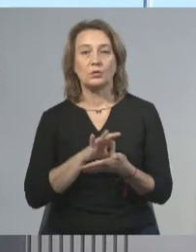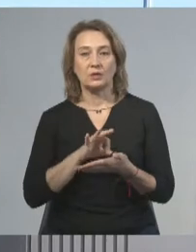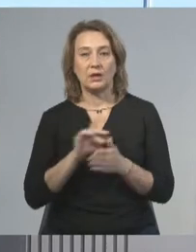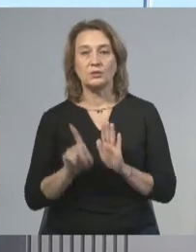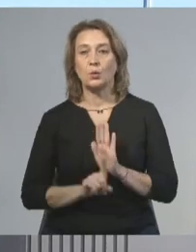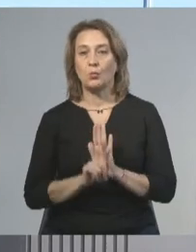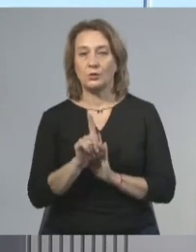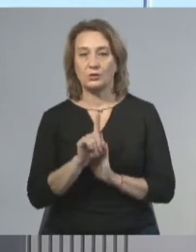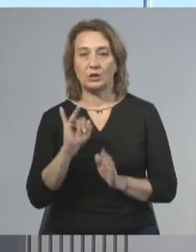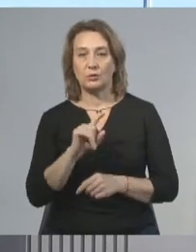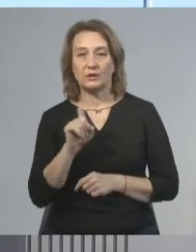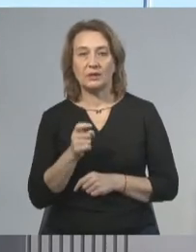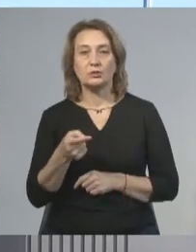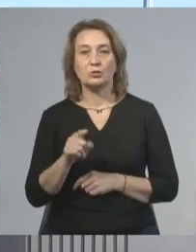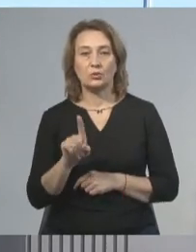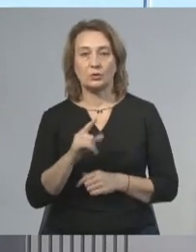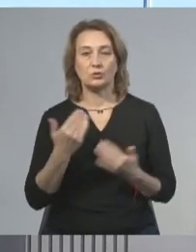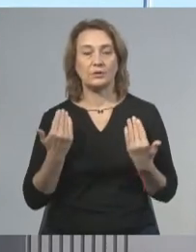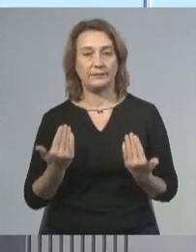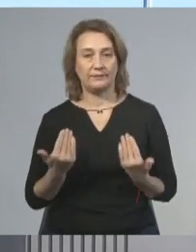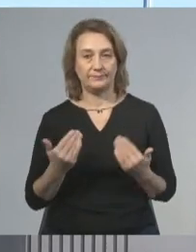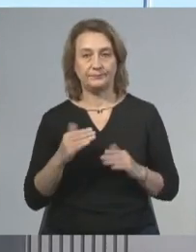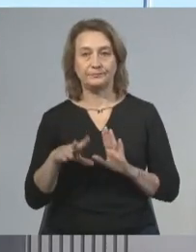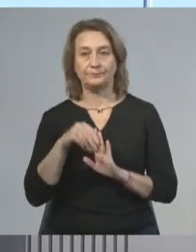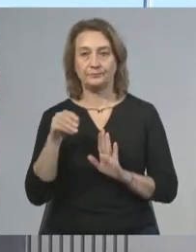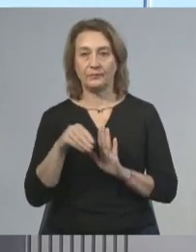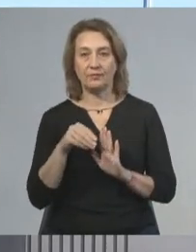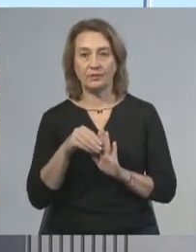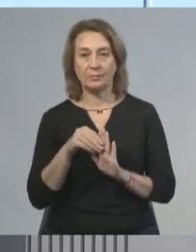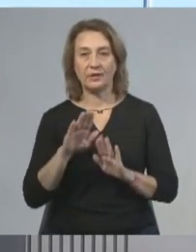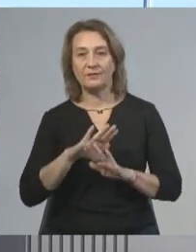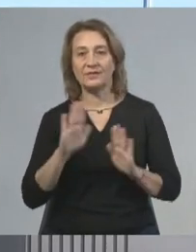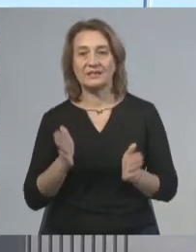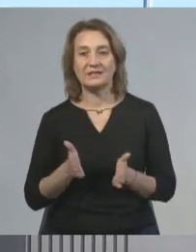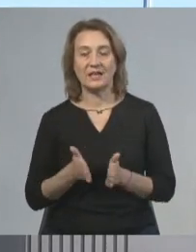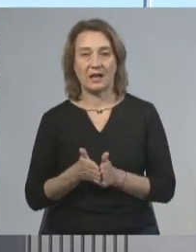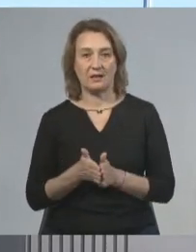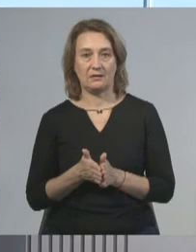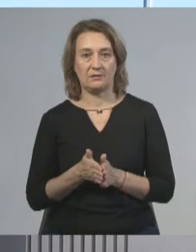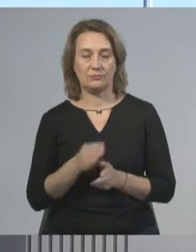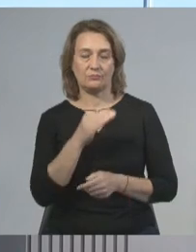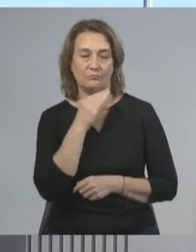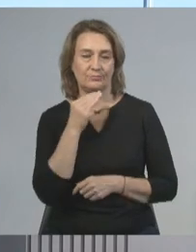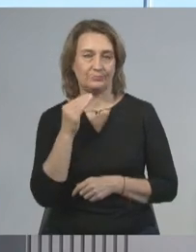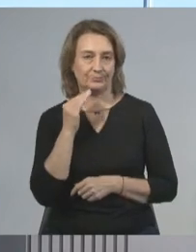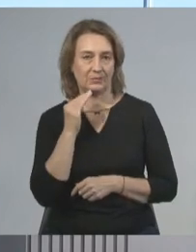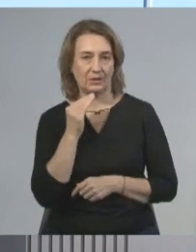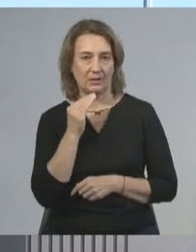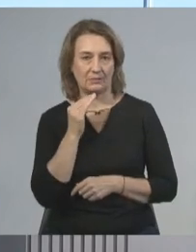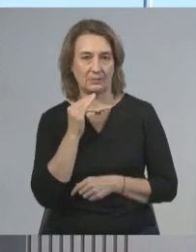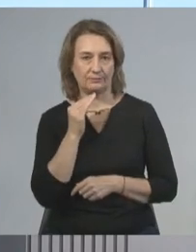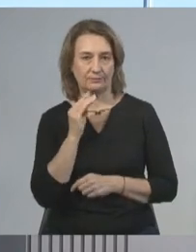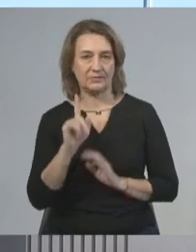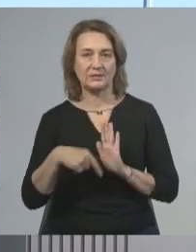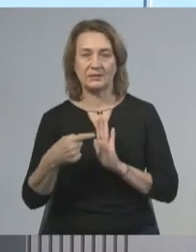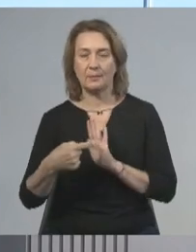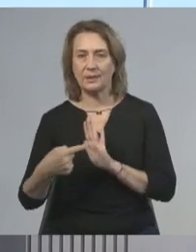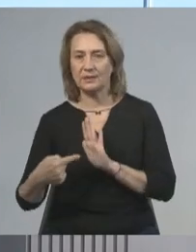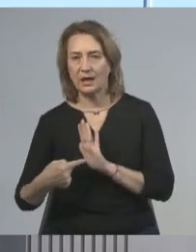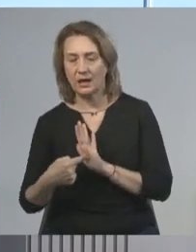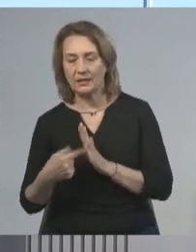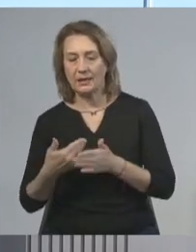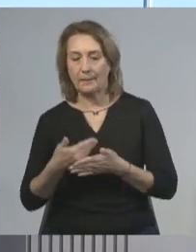i would like to start with telling you that the elections of 2020 pose a lot of